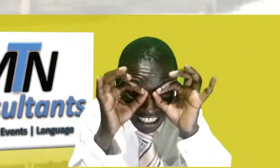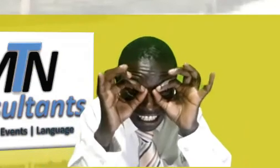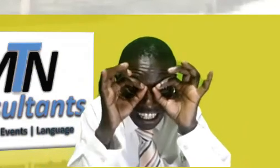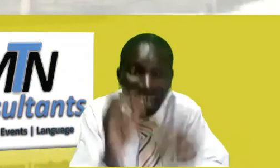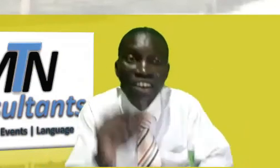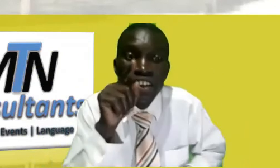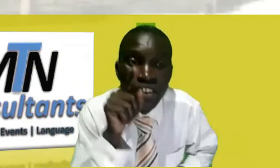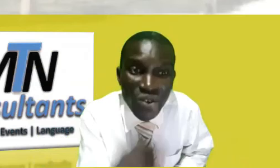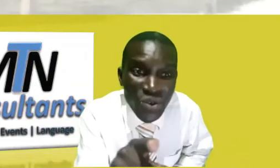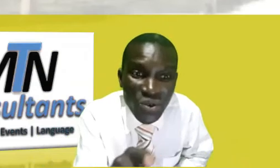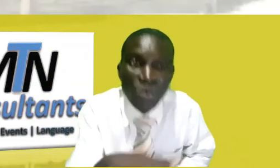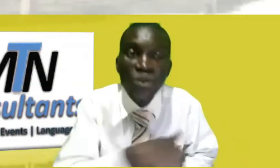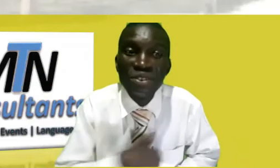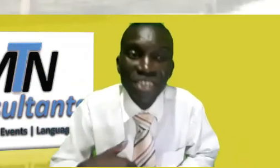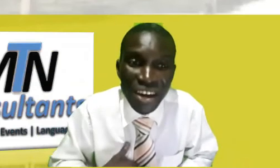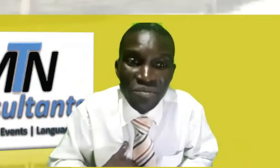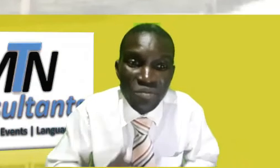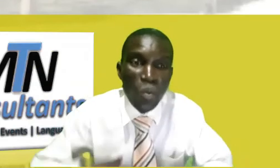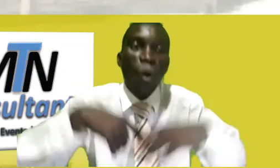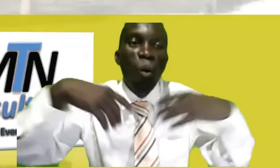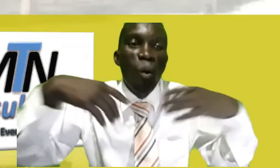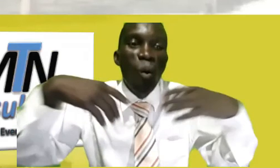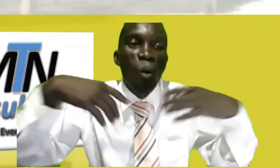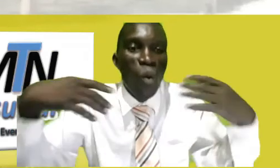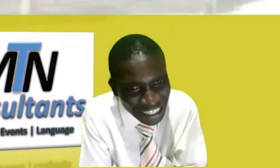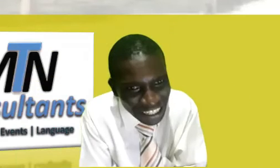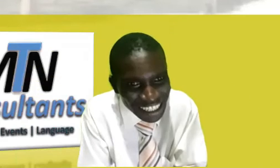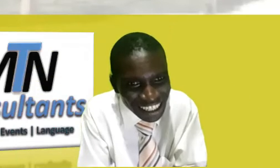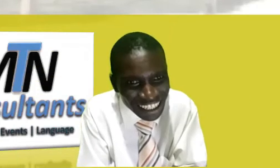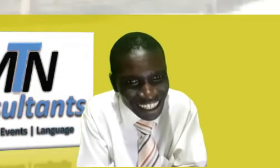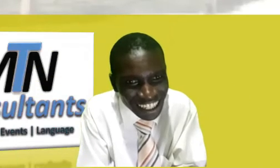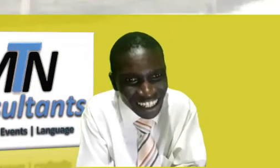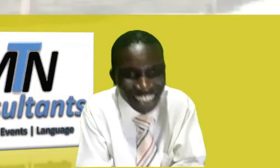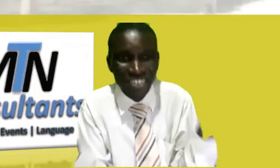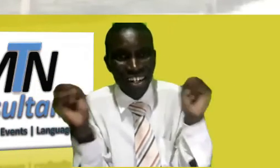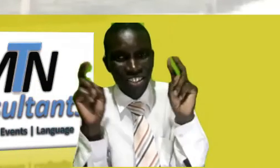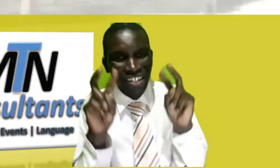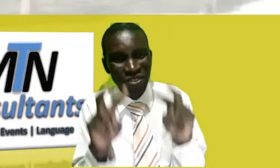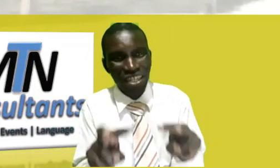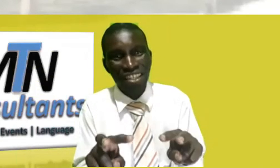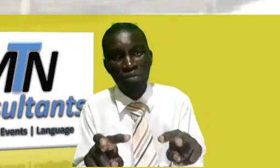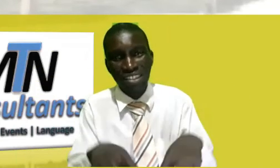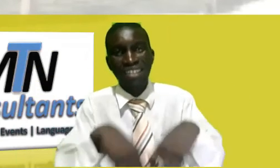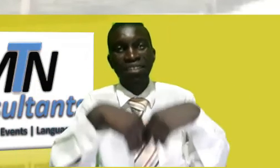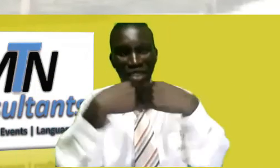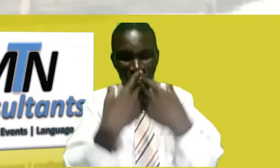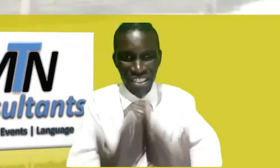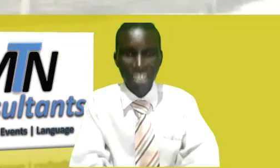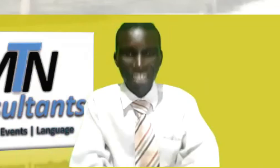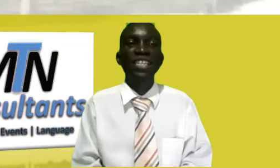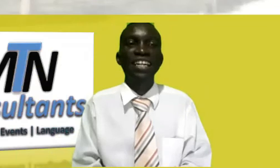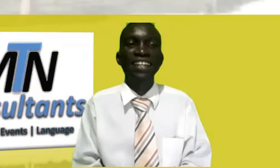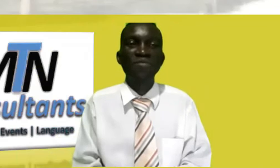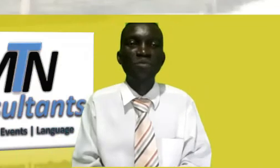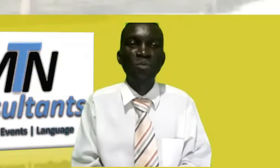this. You name what? Then you actually look at that person, the person will